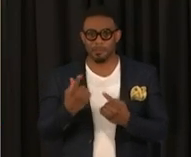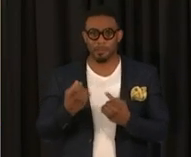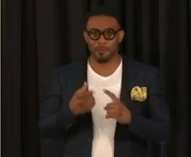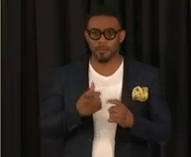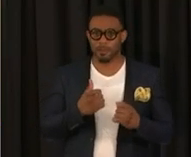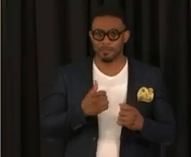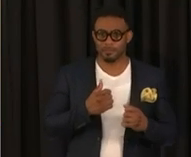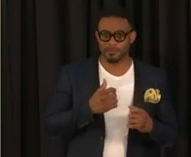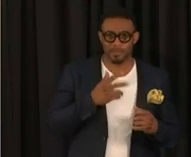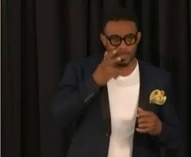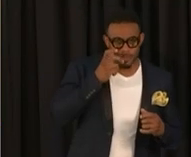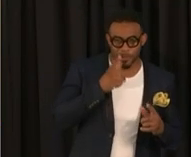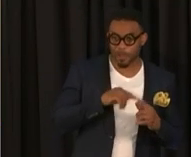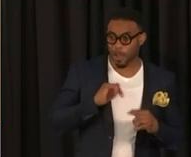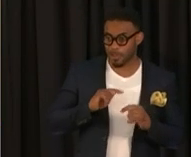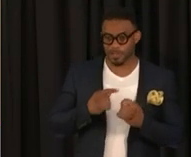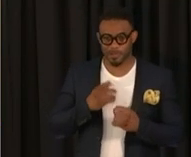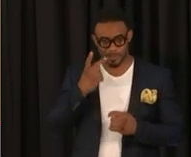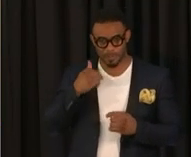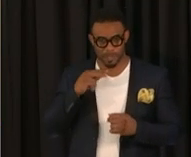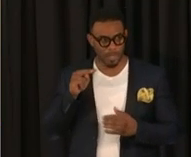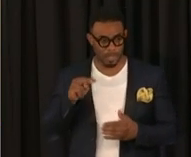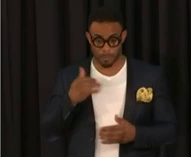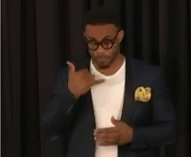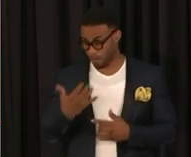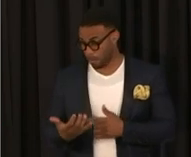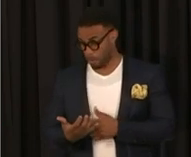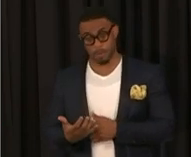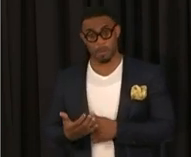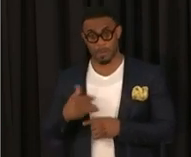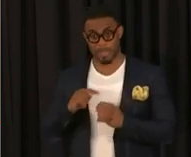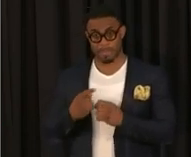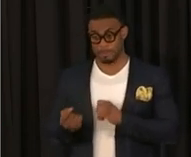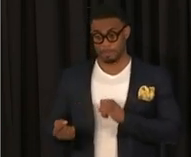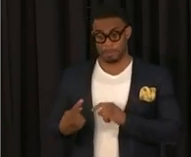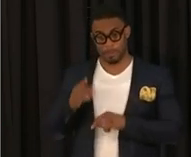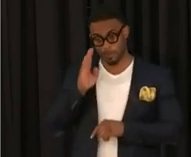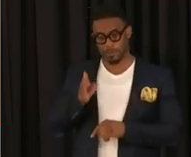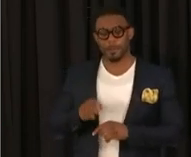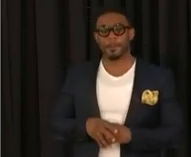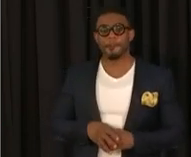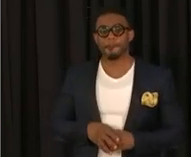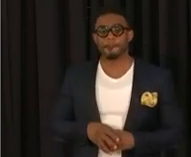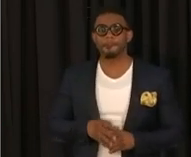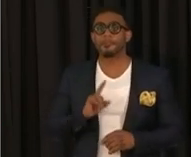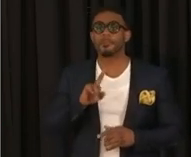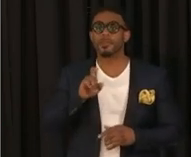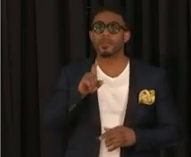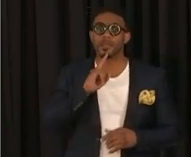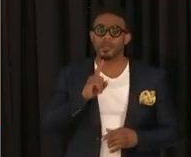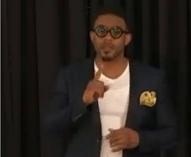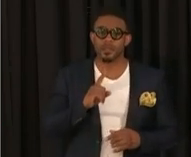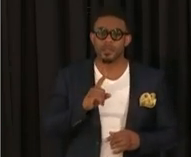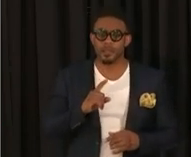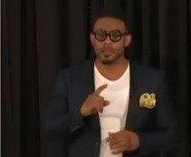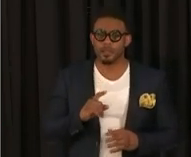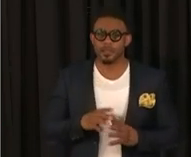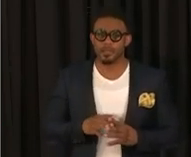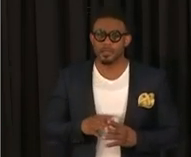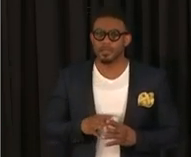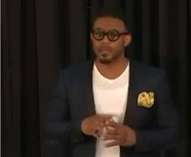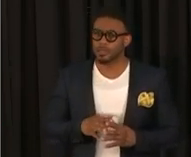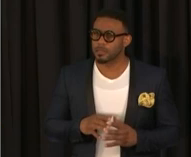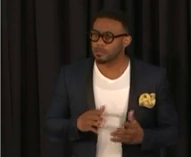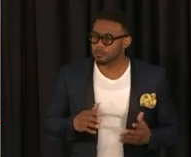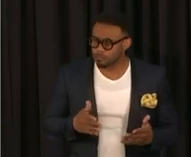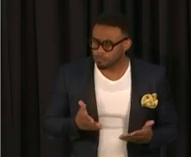have questions from listeners, but when you see me looking at my phone, I'm getting the questions queued up. And one of the questions came from one of our team members,